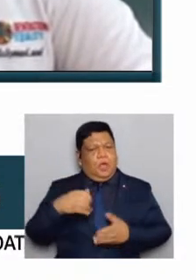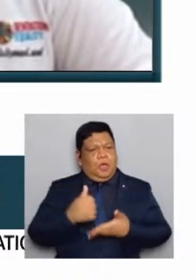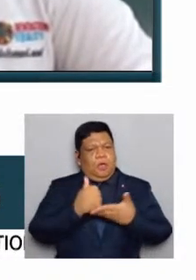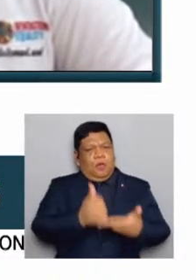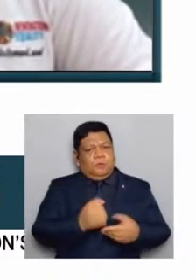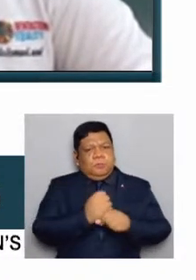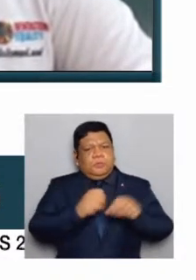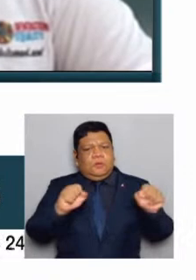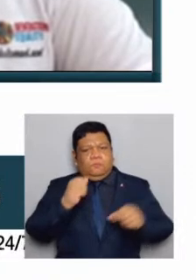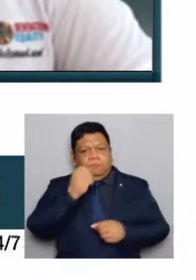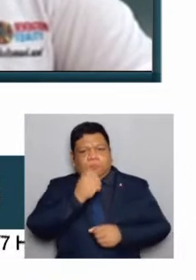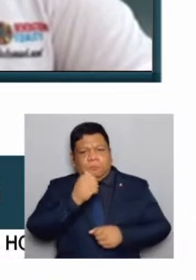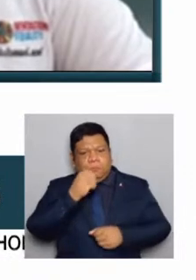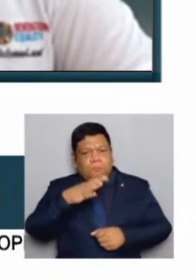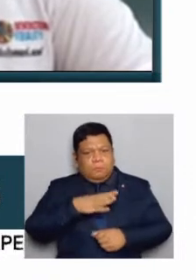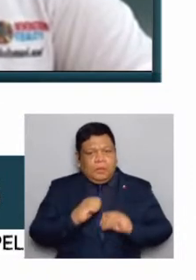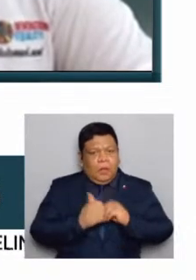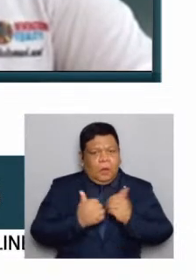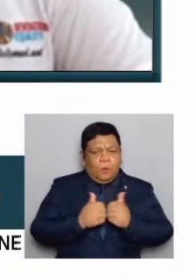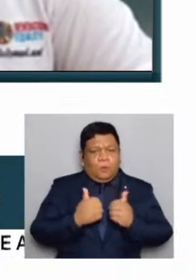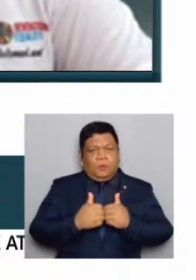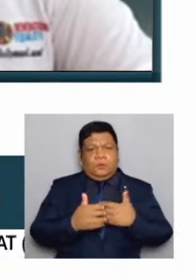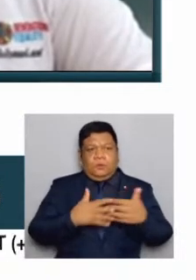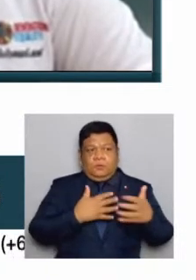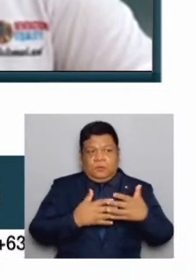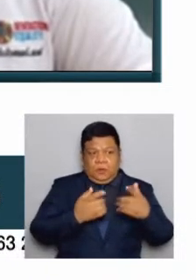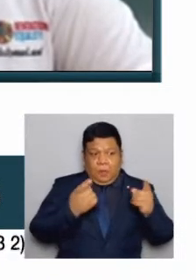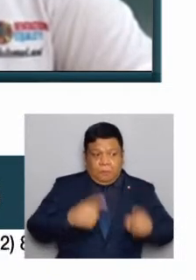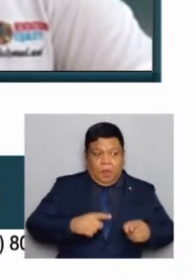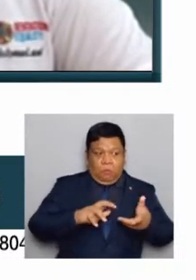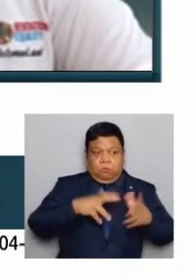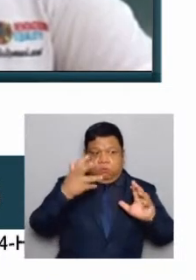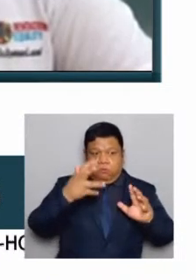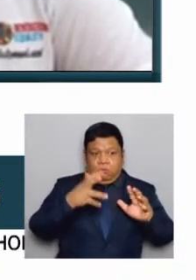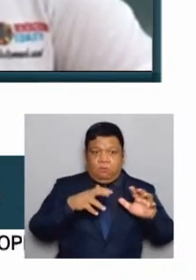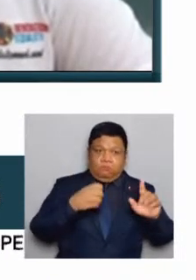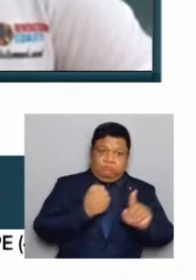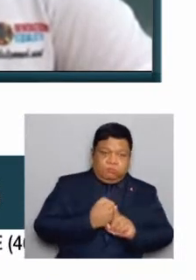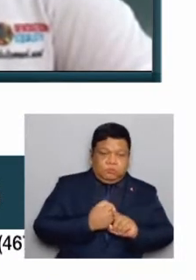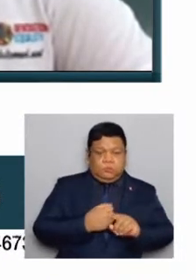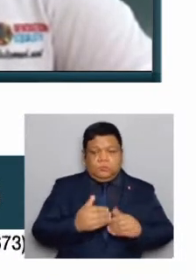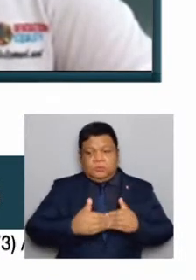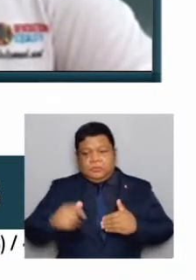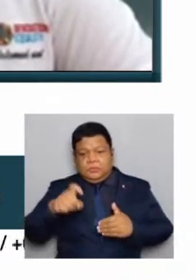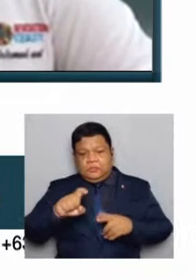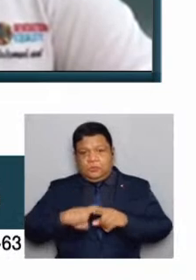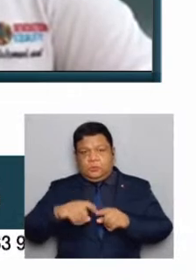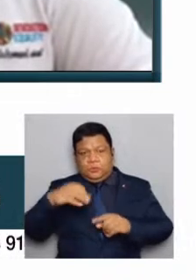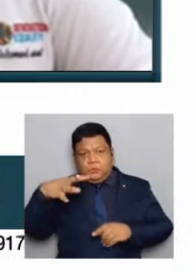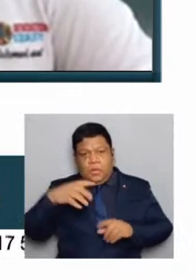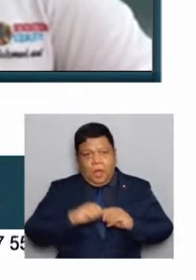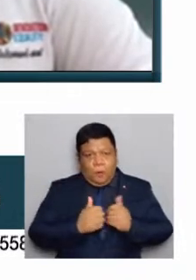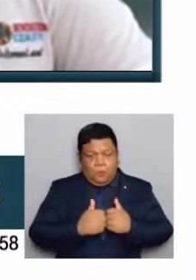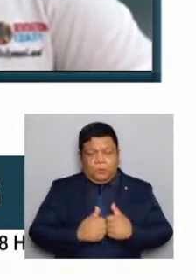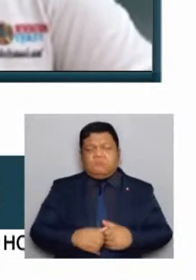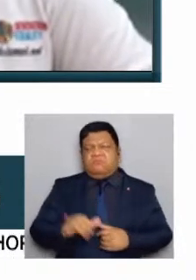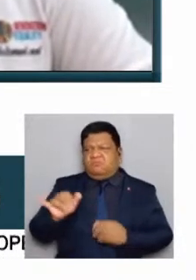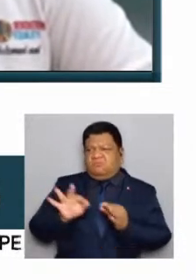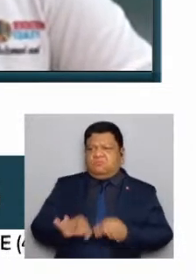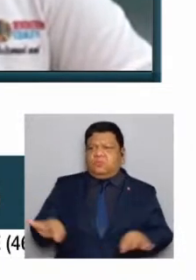of women and girls post a disaster. Yes, it is very crucial for them to be able to have access